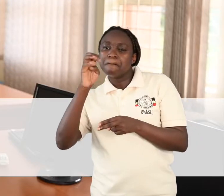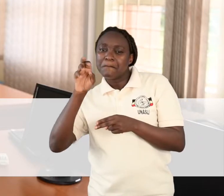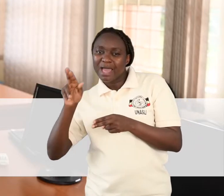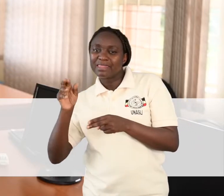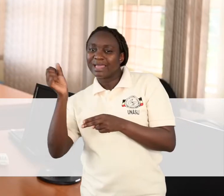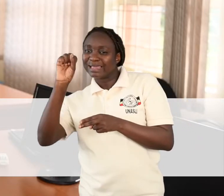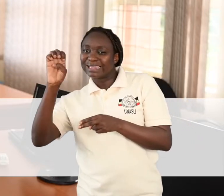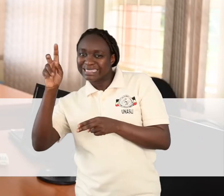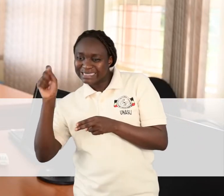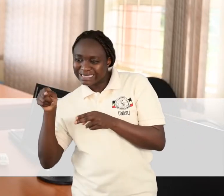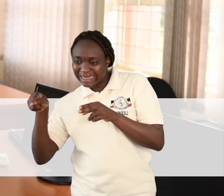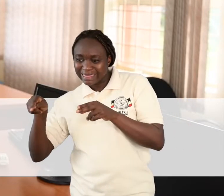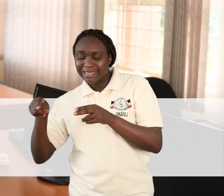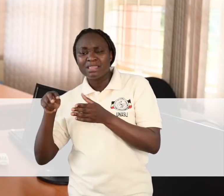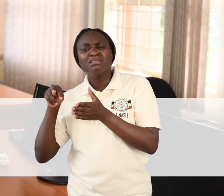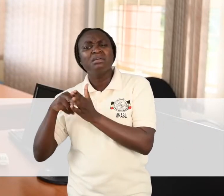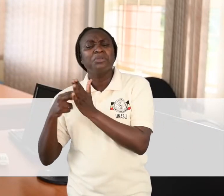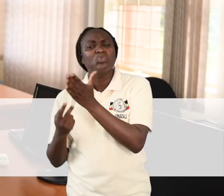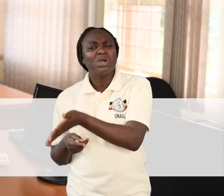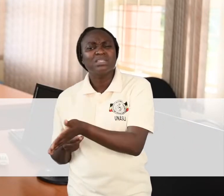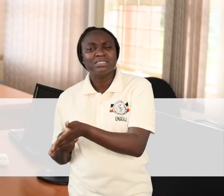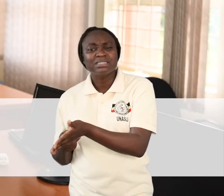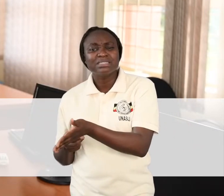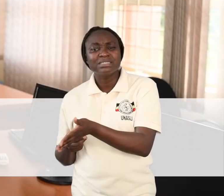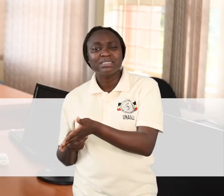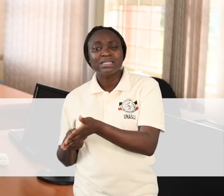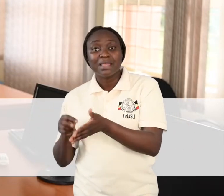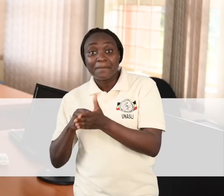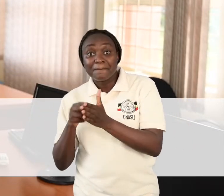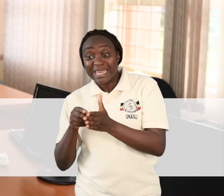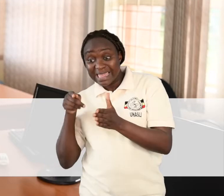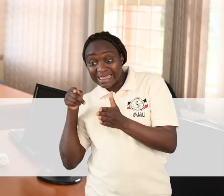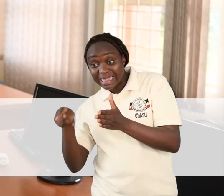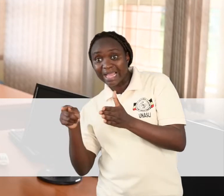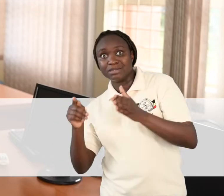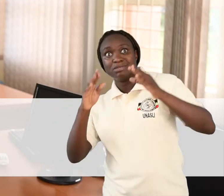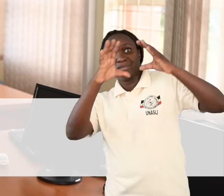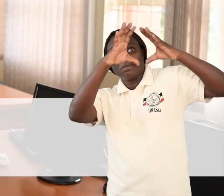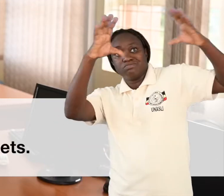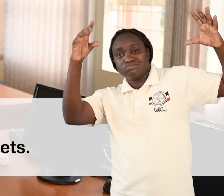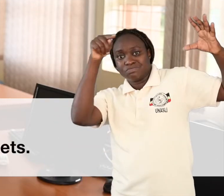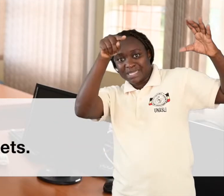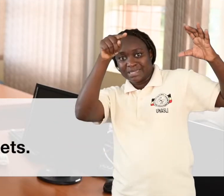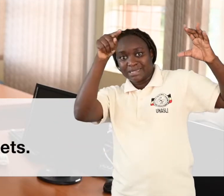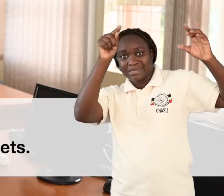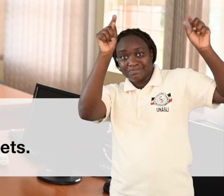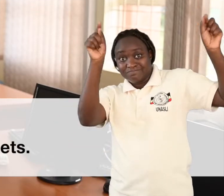set is that set from which we are forming all these subsets.